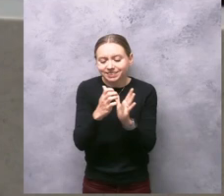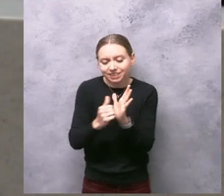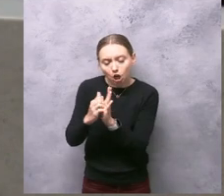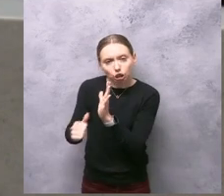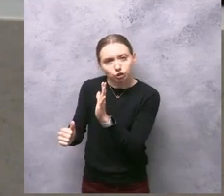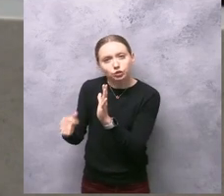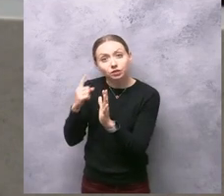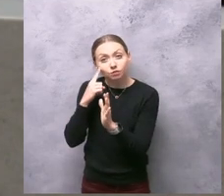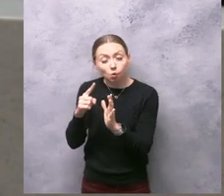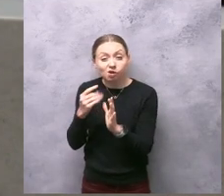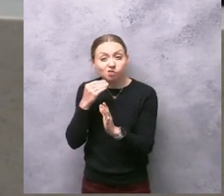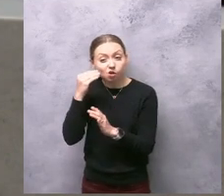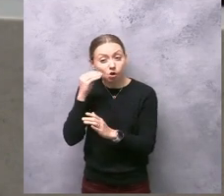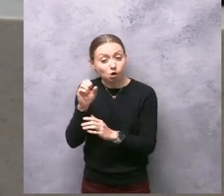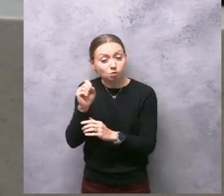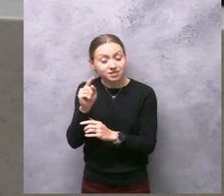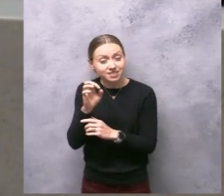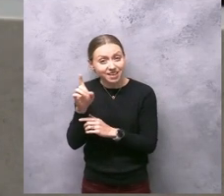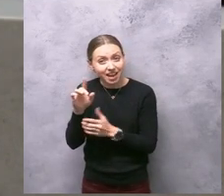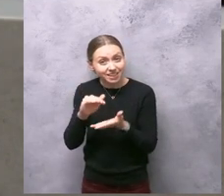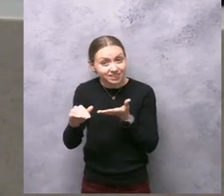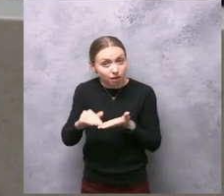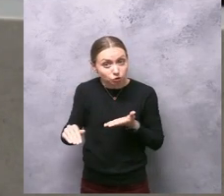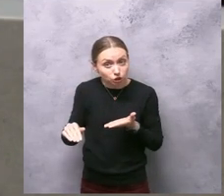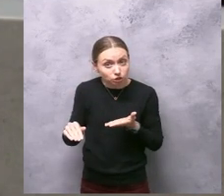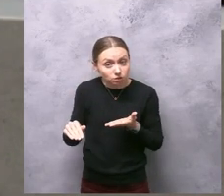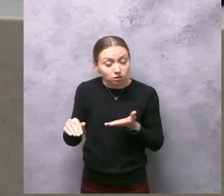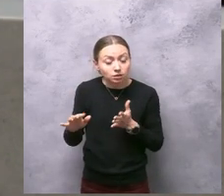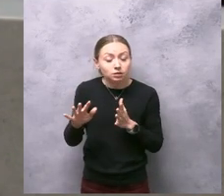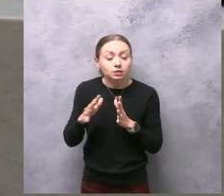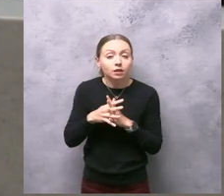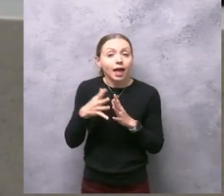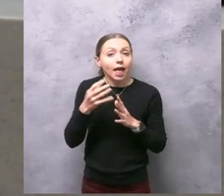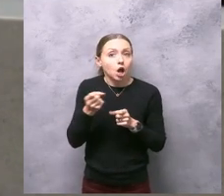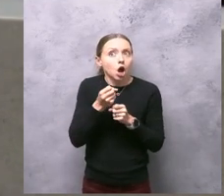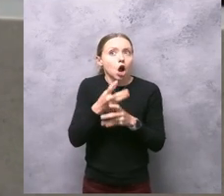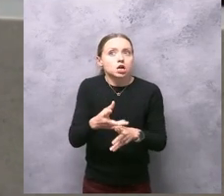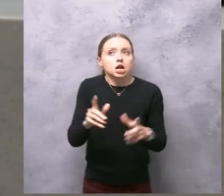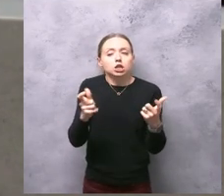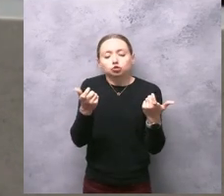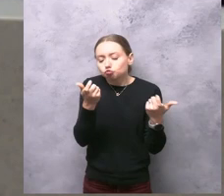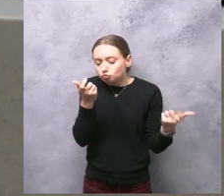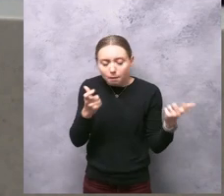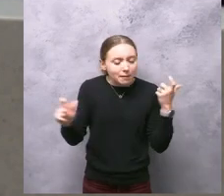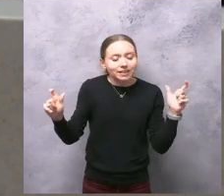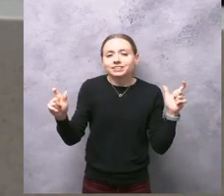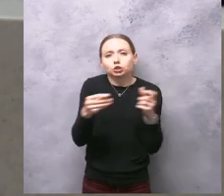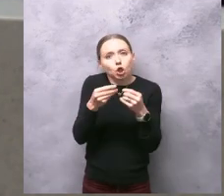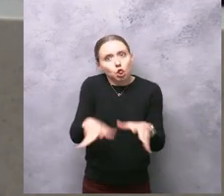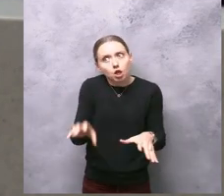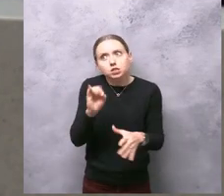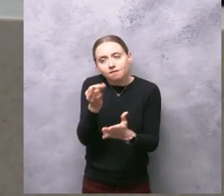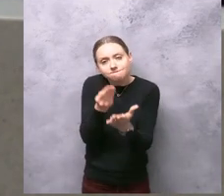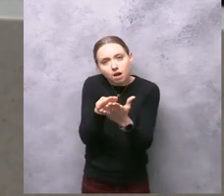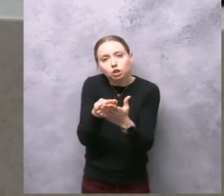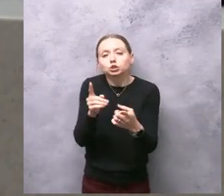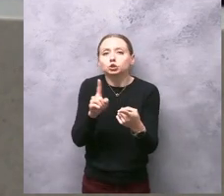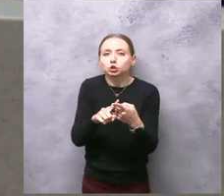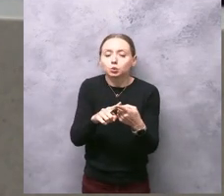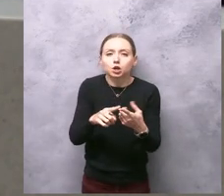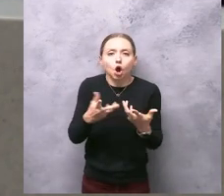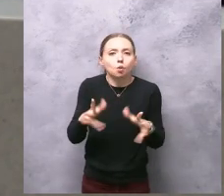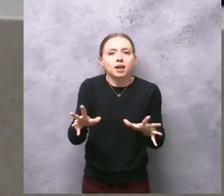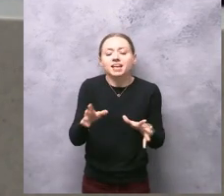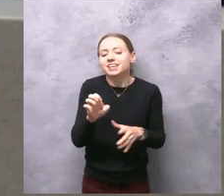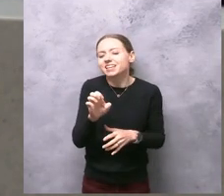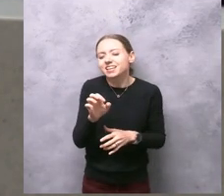homestead exemptions granted under tax code section 11.13N, causing a tremendous loss of funds to an efficiently low tax